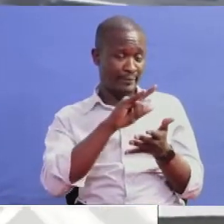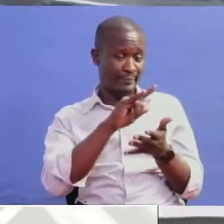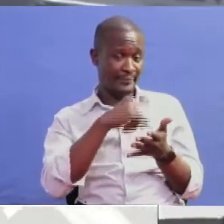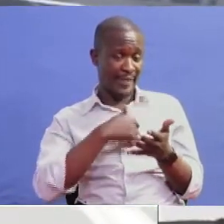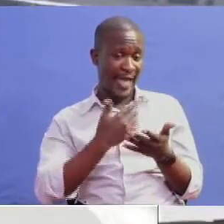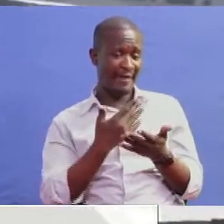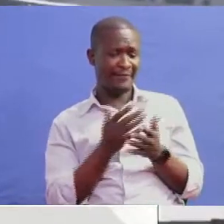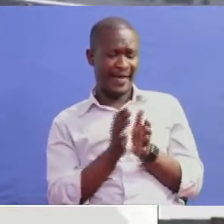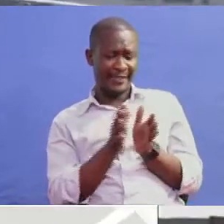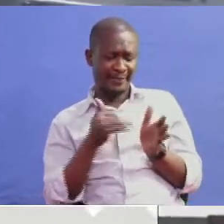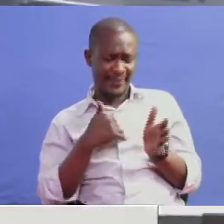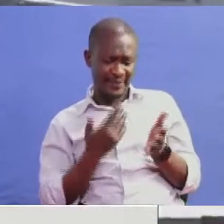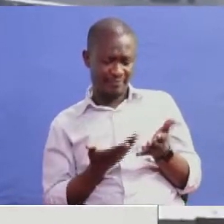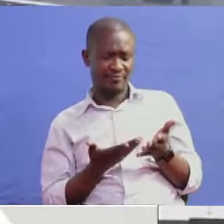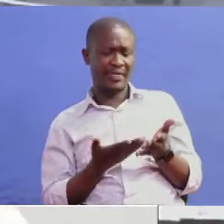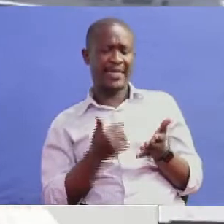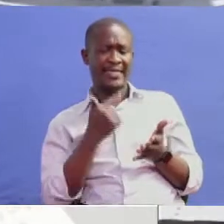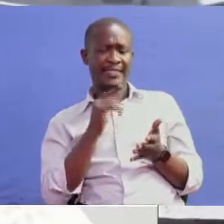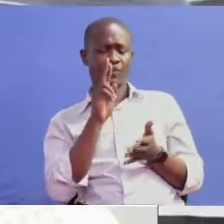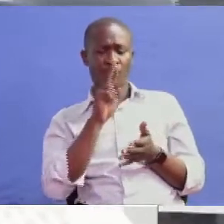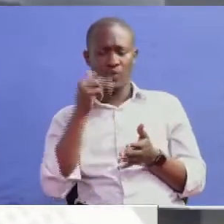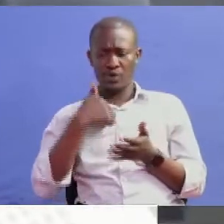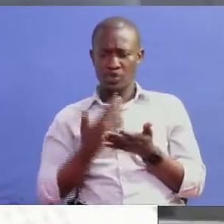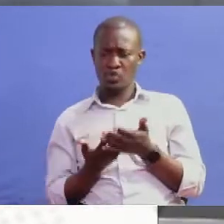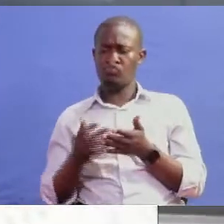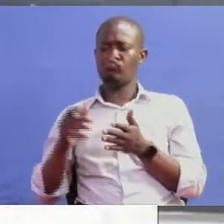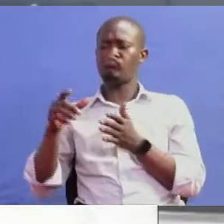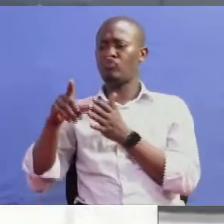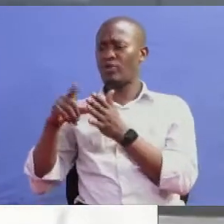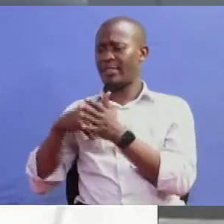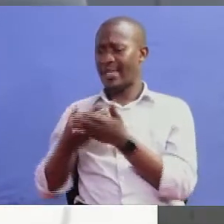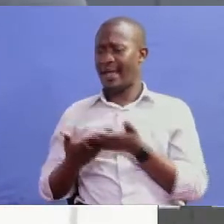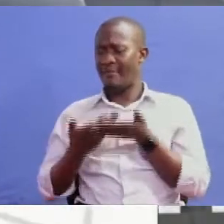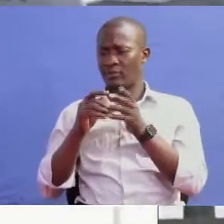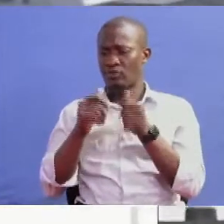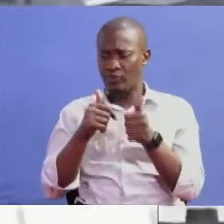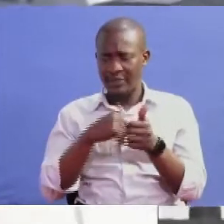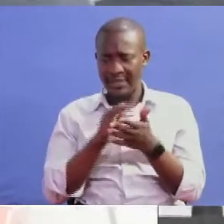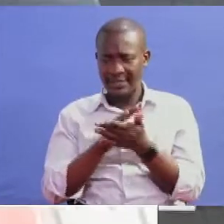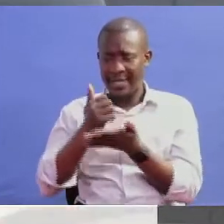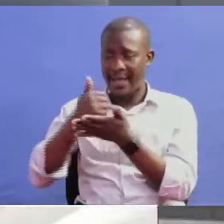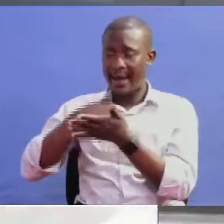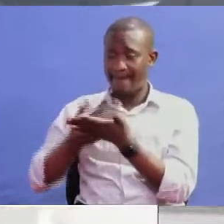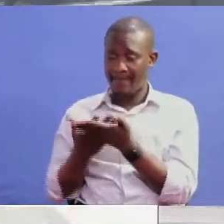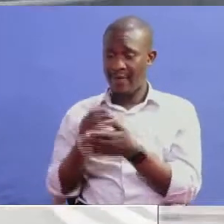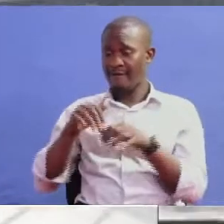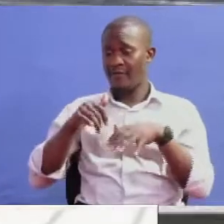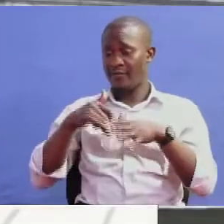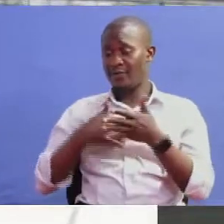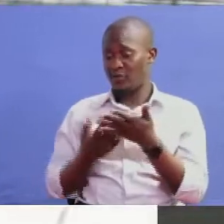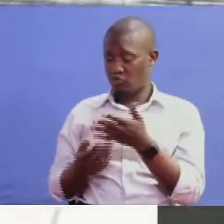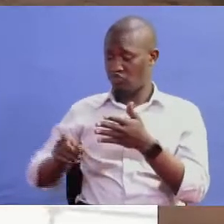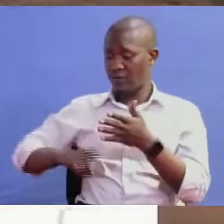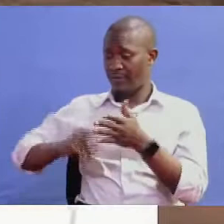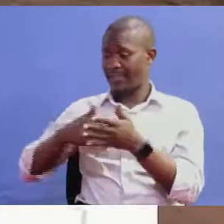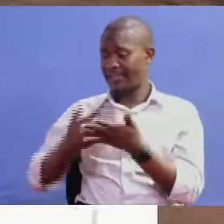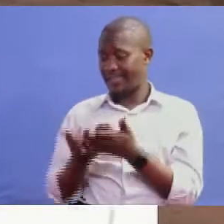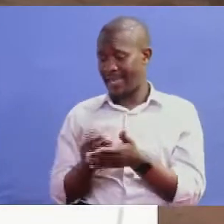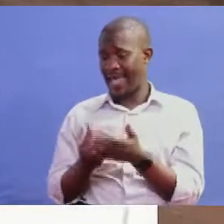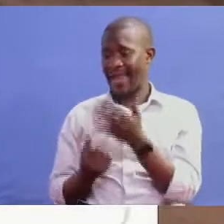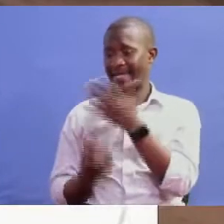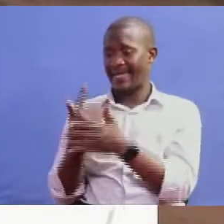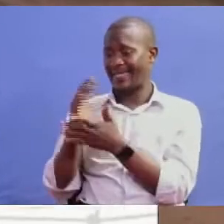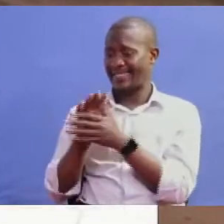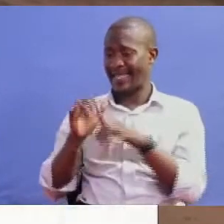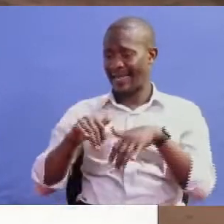has expanded its drone fleet that will be used to gather data and provide solutions that help farmers to optimize their crop management and increase